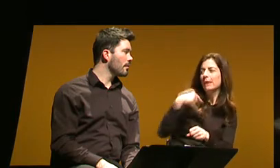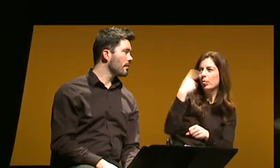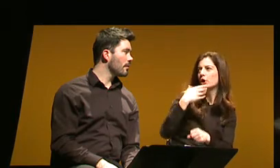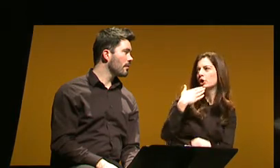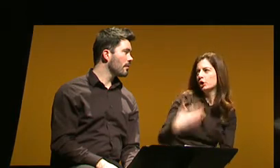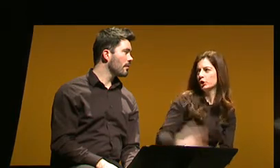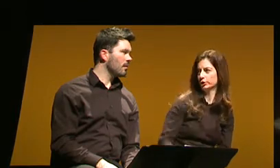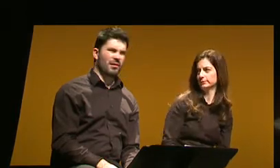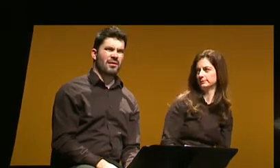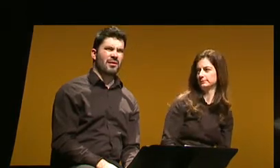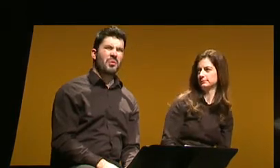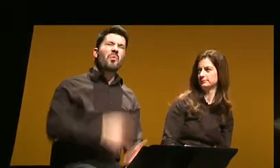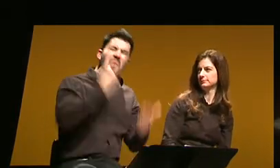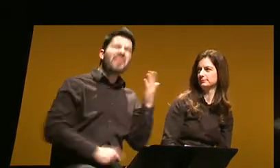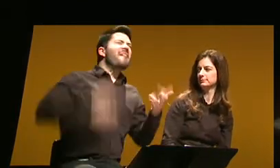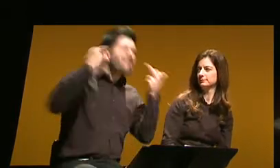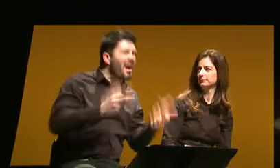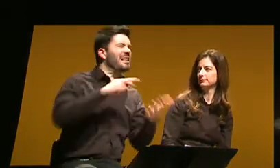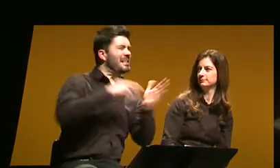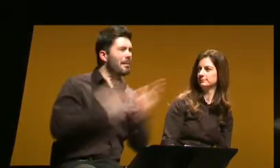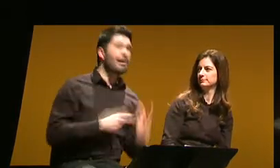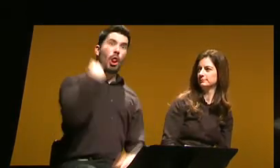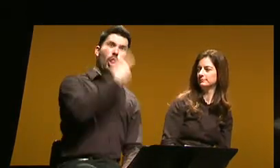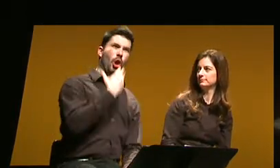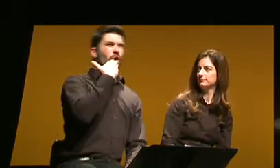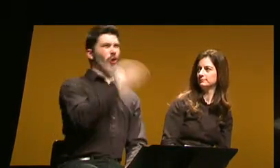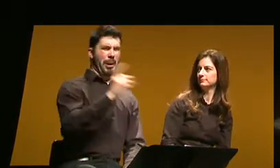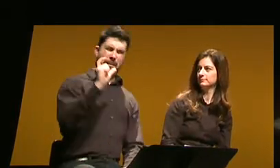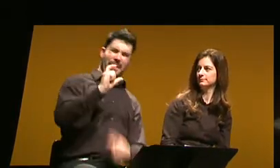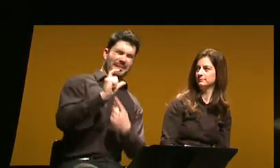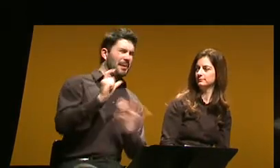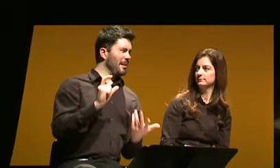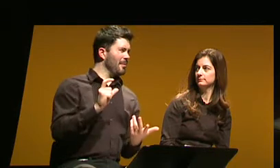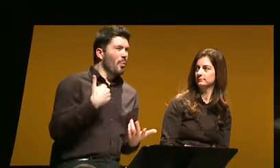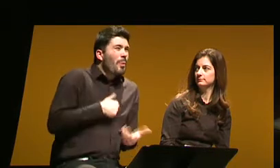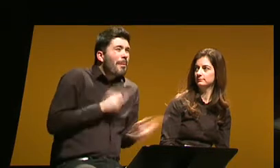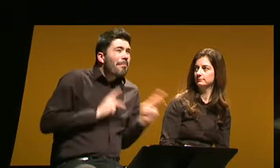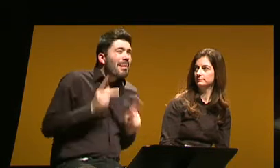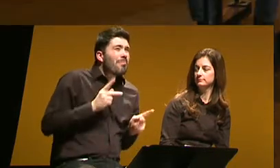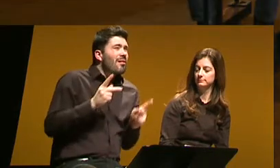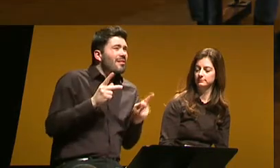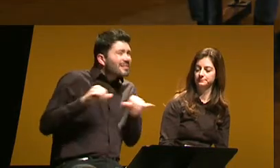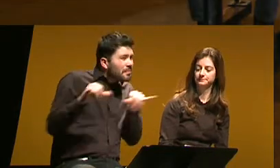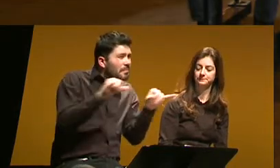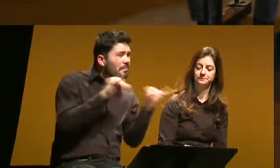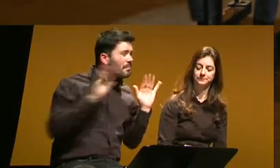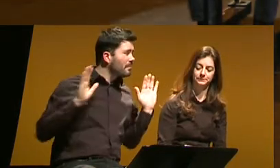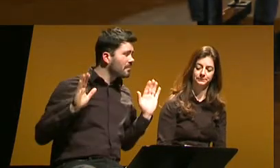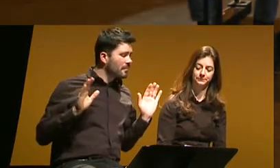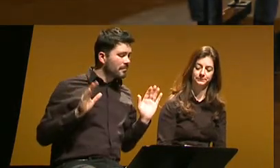the fuck do you mean we make Muslims look good? We're just people like anybody else.